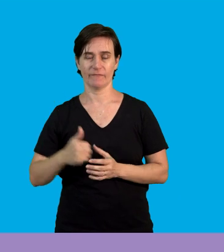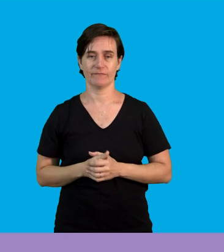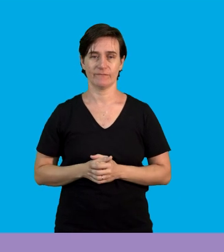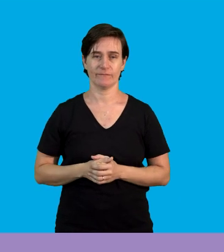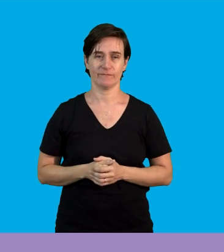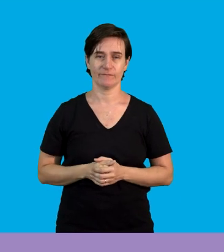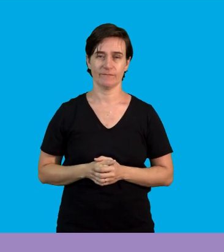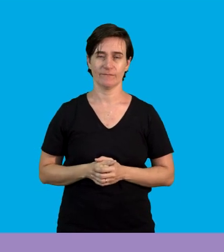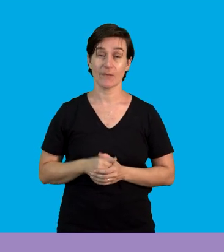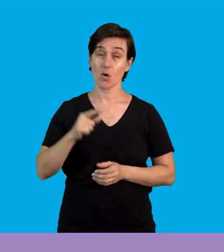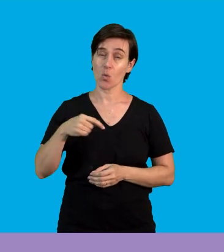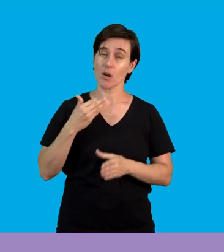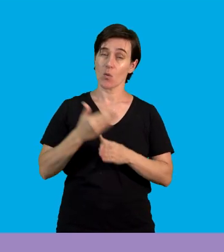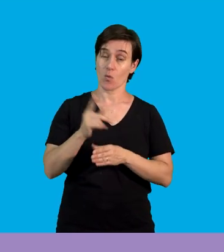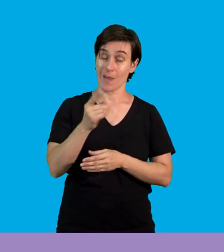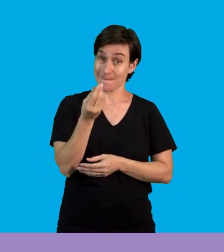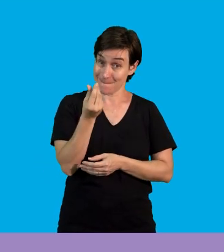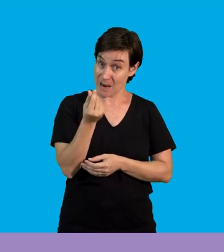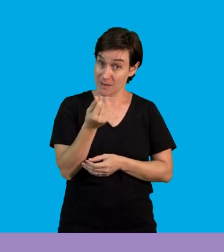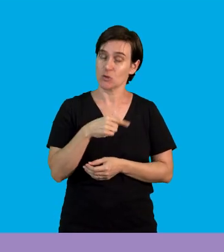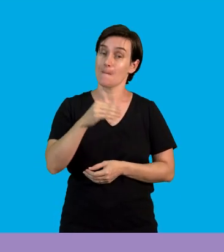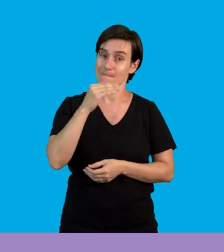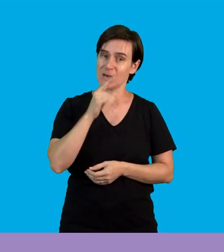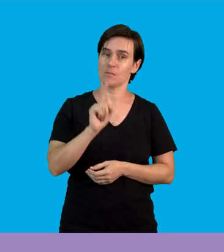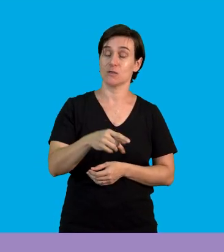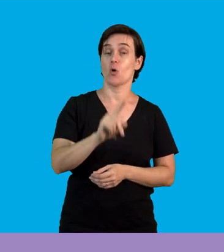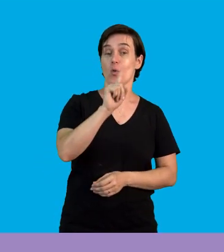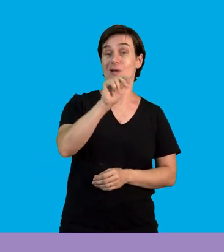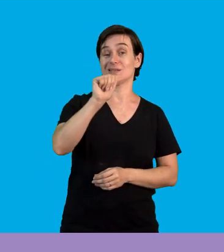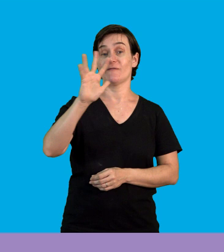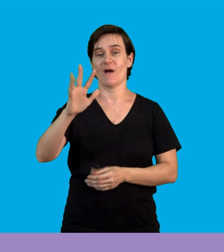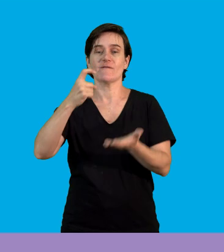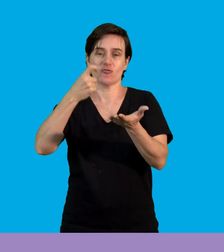165. But then we are working with money, so our answer would be